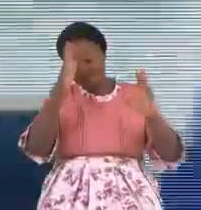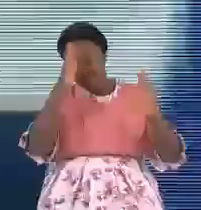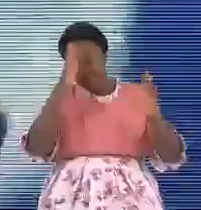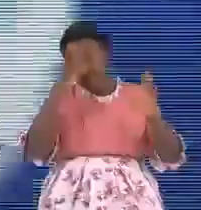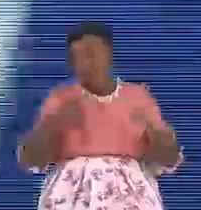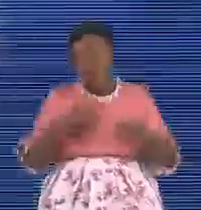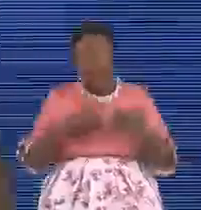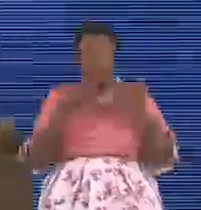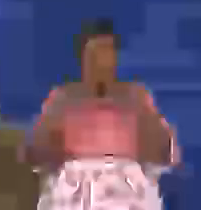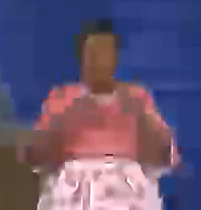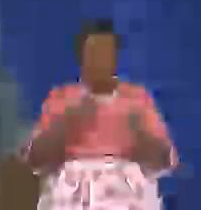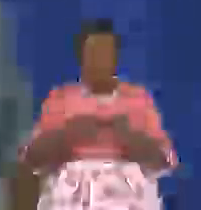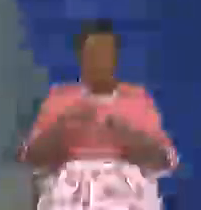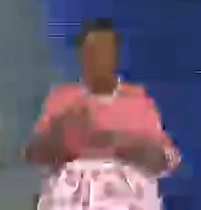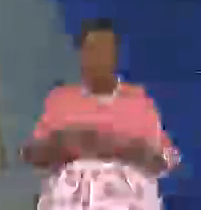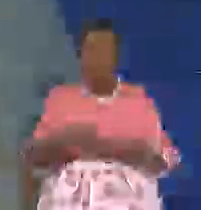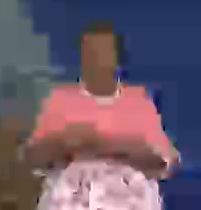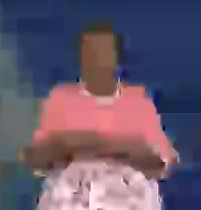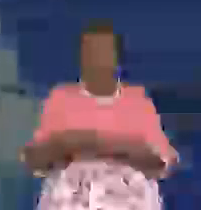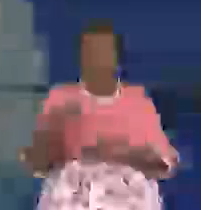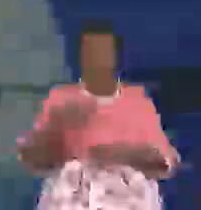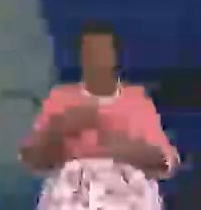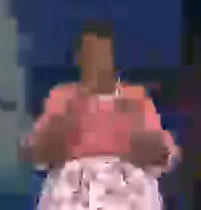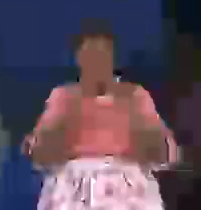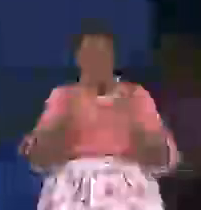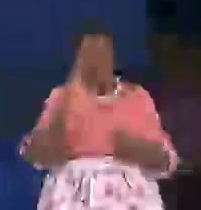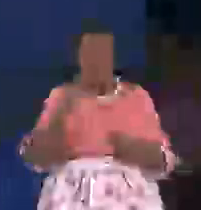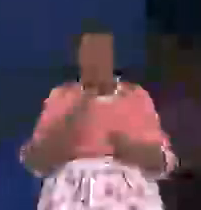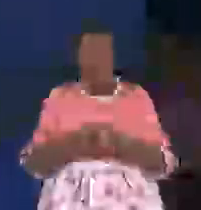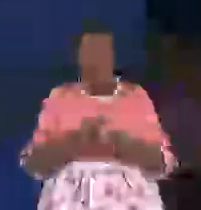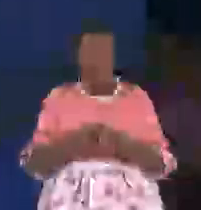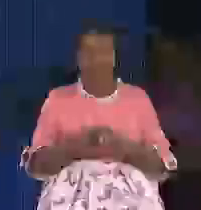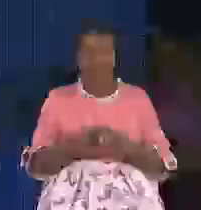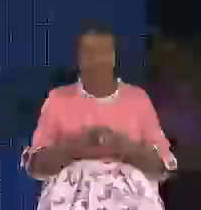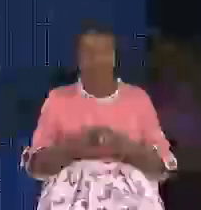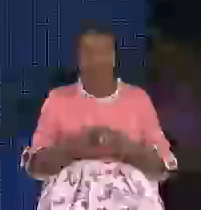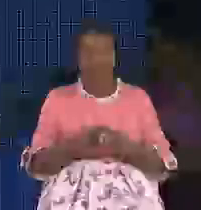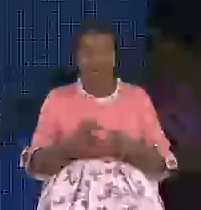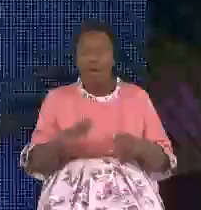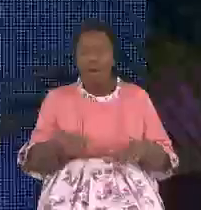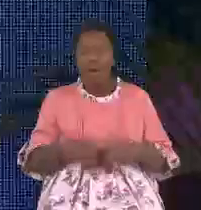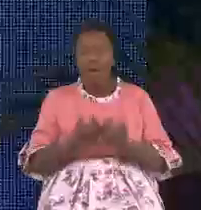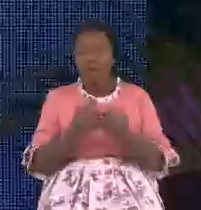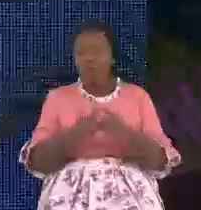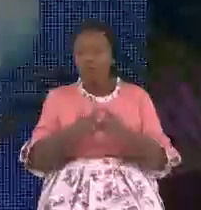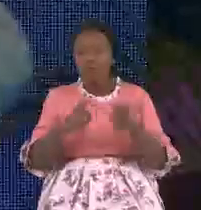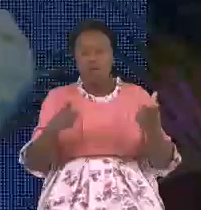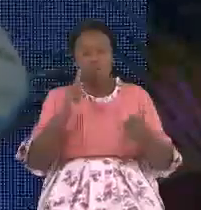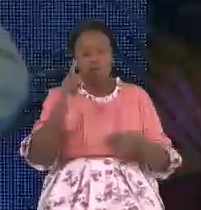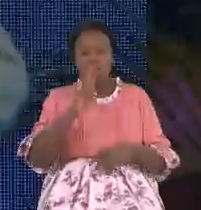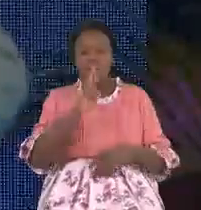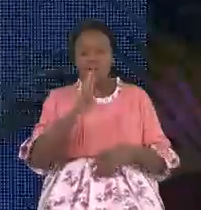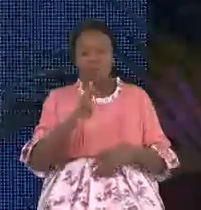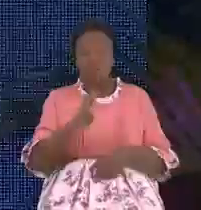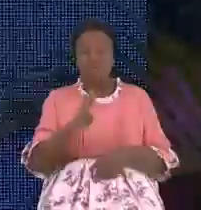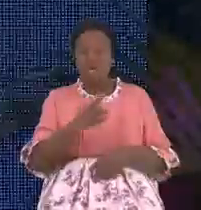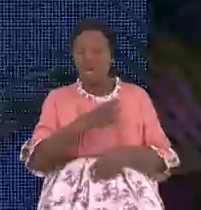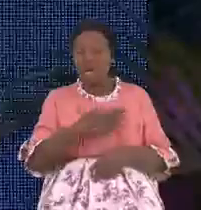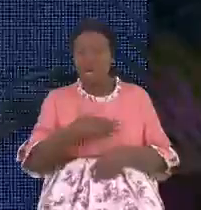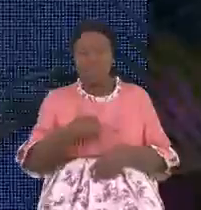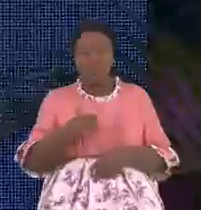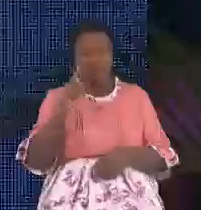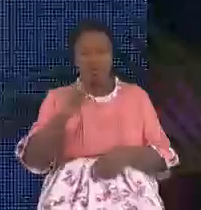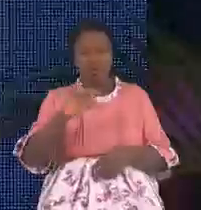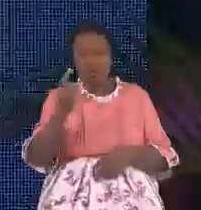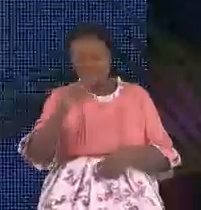you tonight well bless your name how great you are and the only begotten